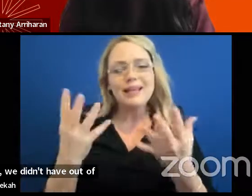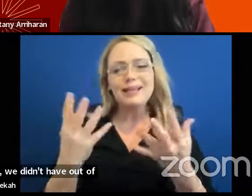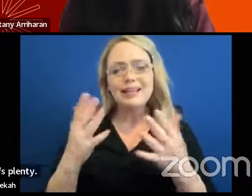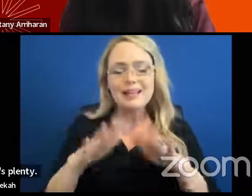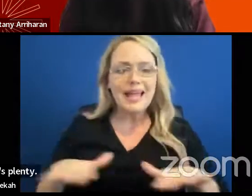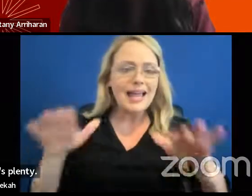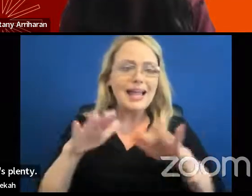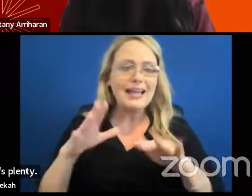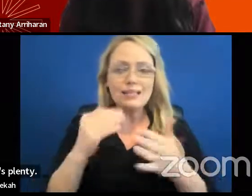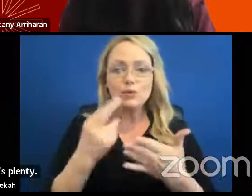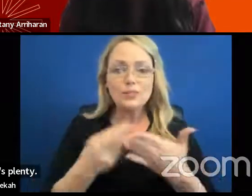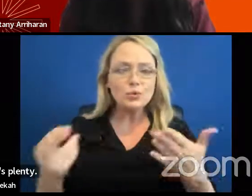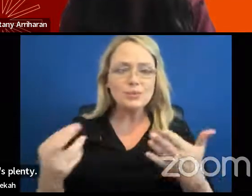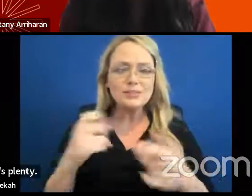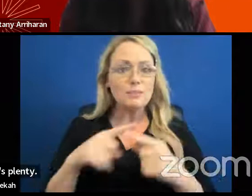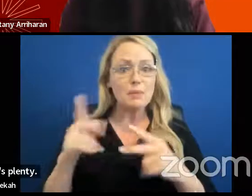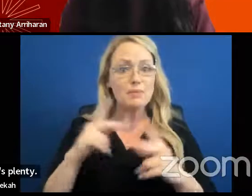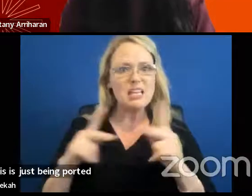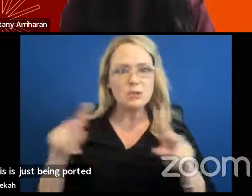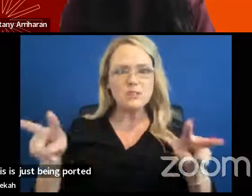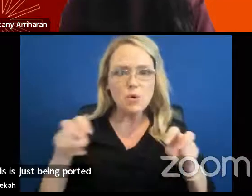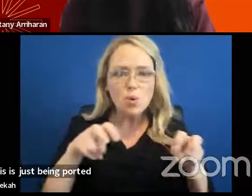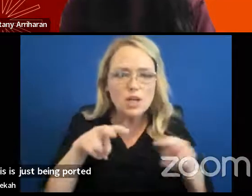being hoarded, right?